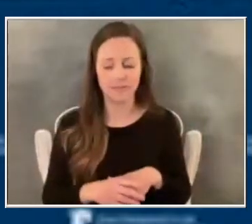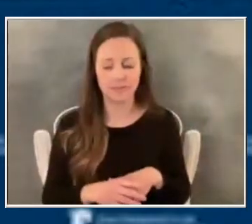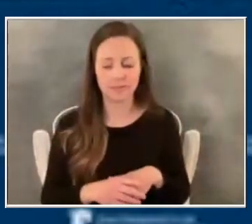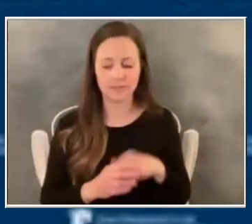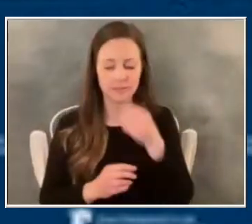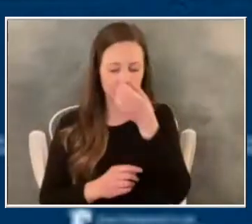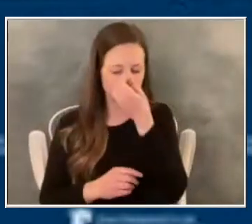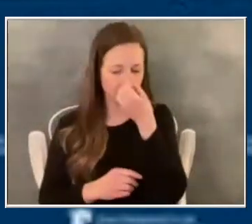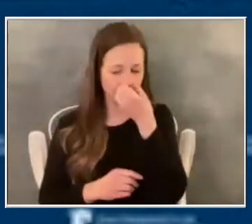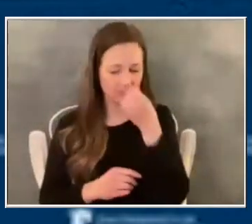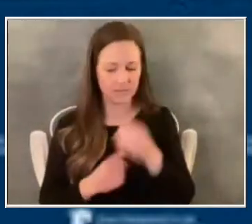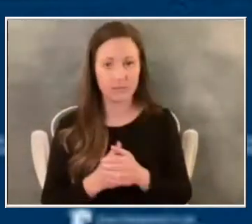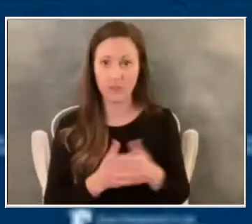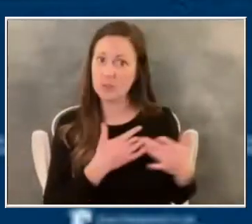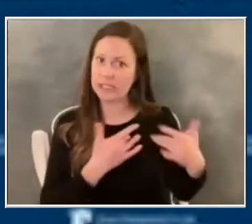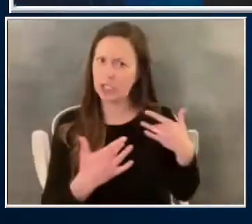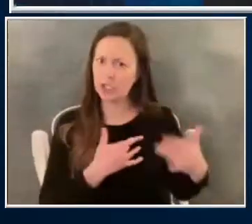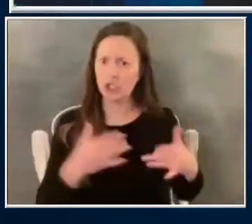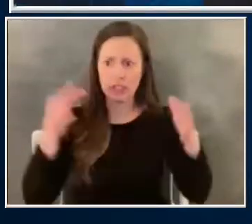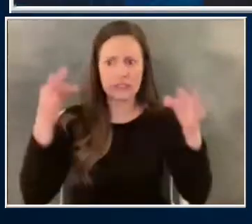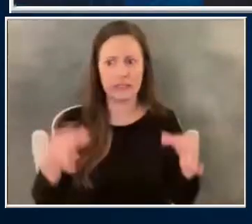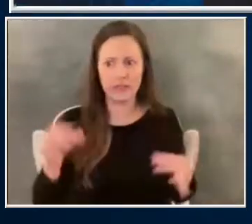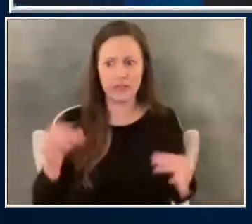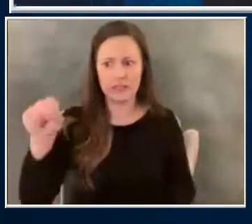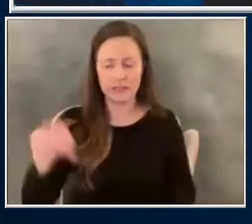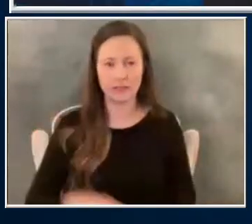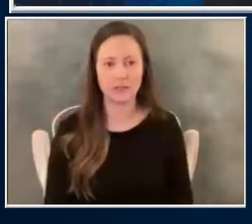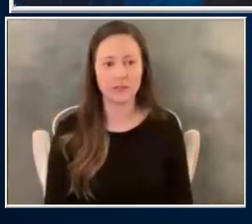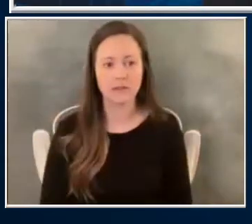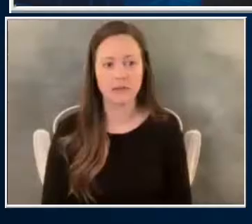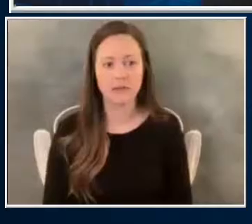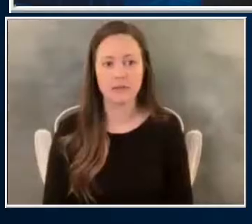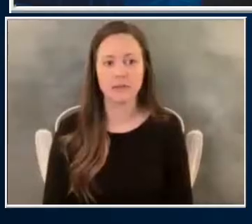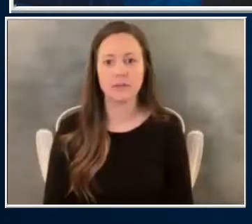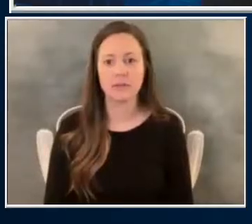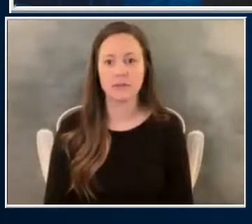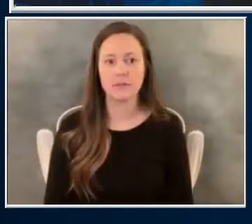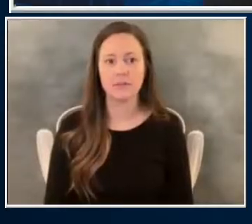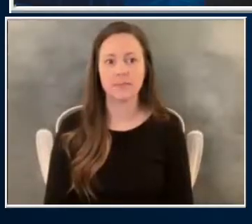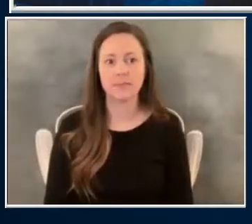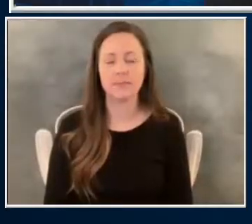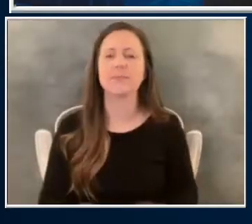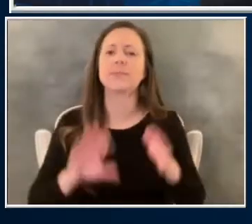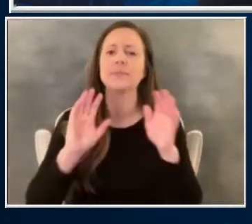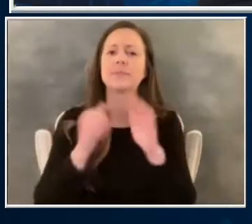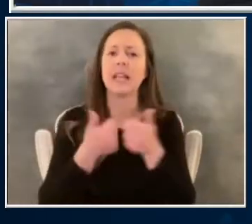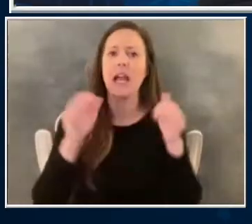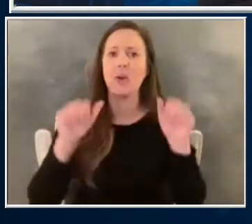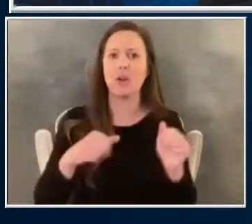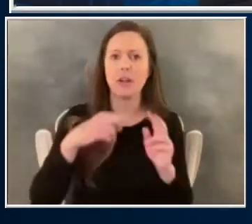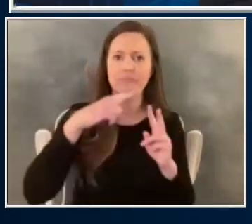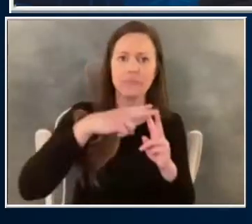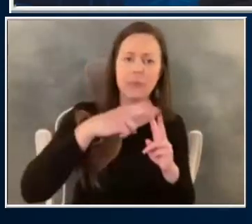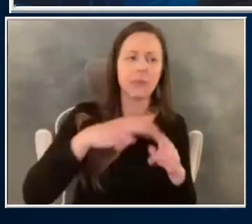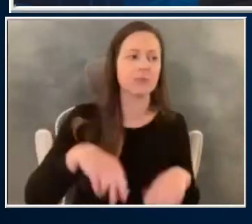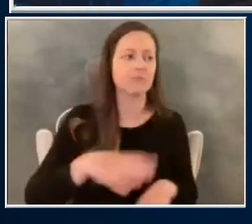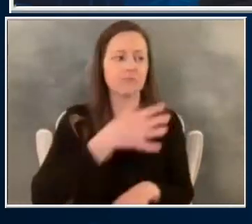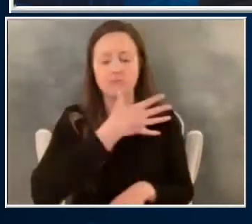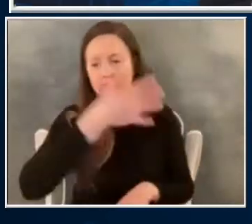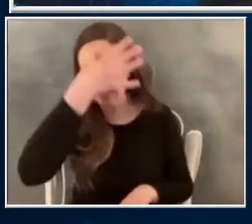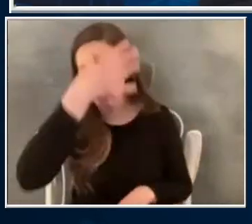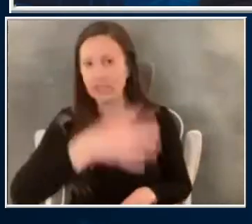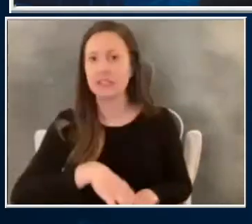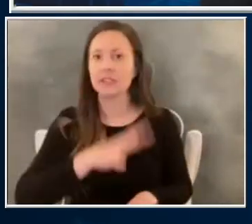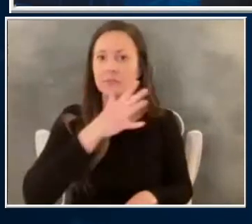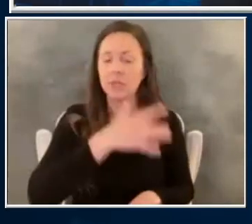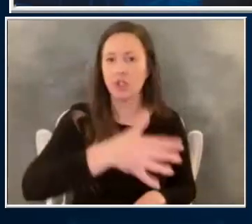So it is a concern. How could couples, parents, mothers, fathers prepare? What advice